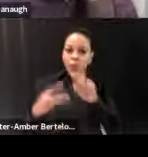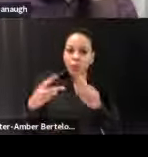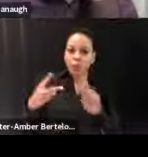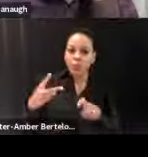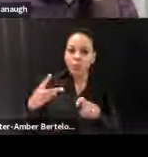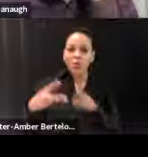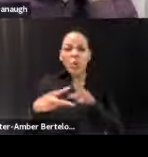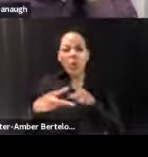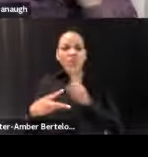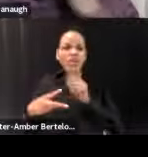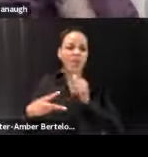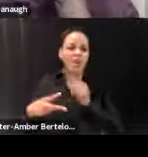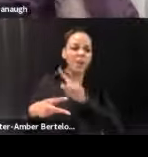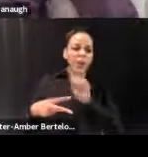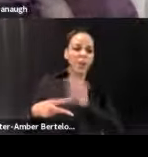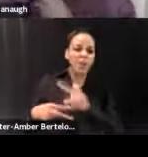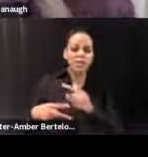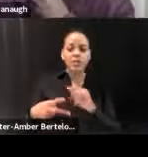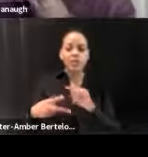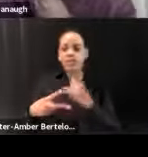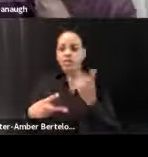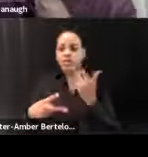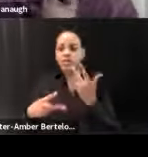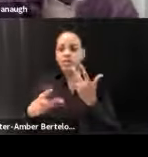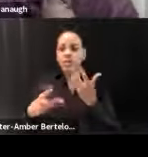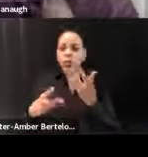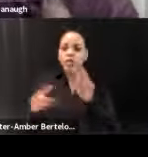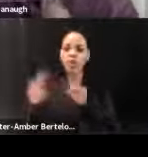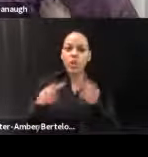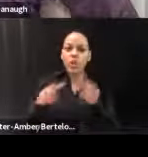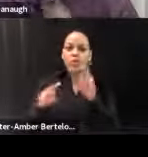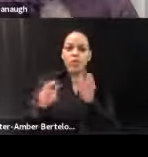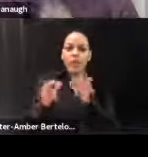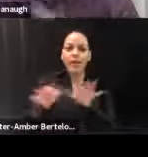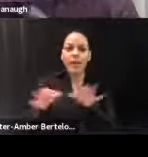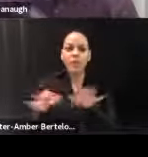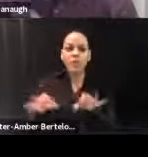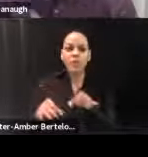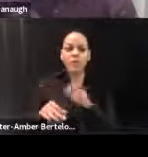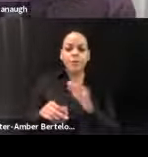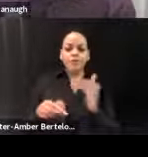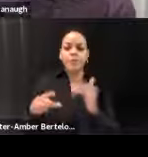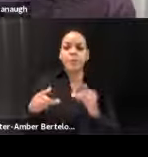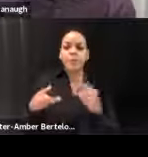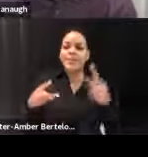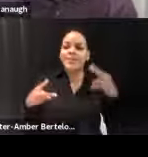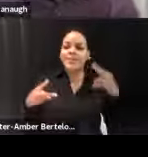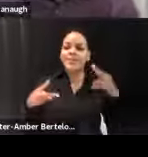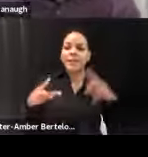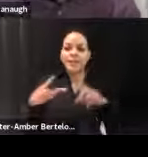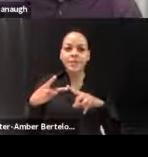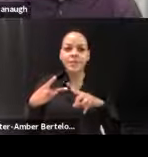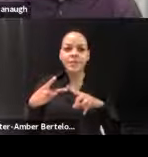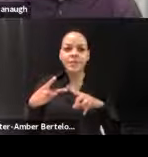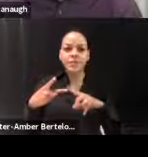a question, just looking for the closed captioning. Okay. The second one